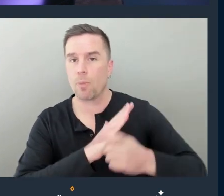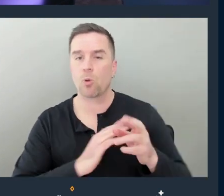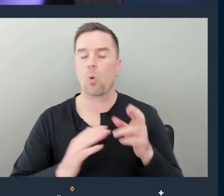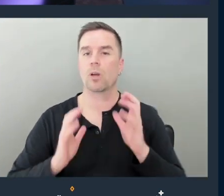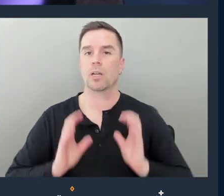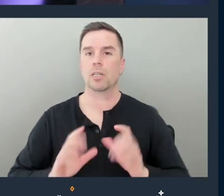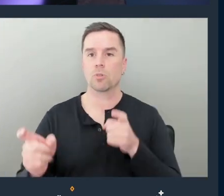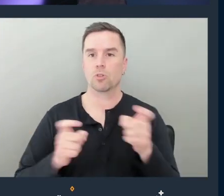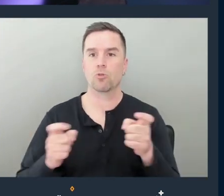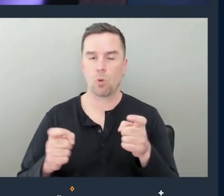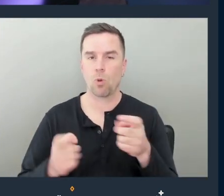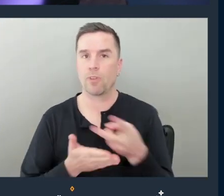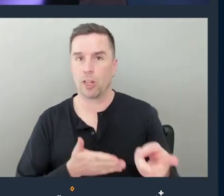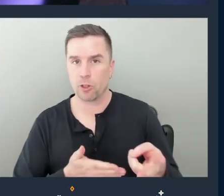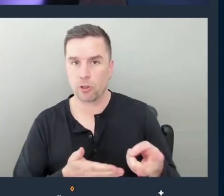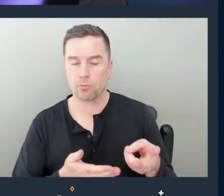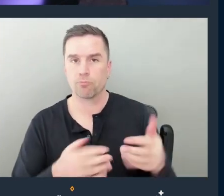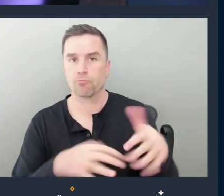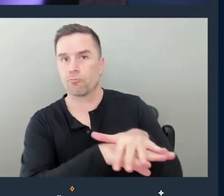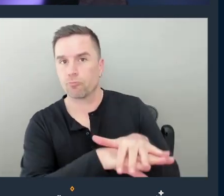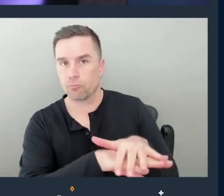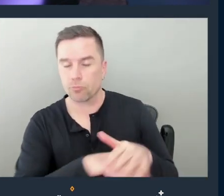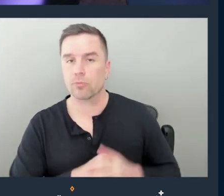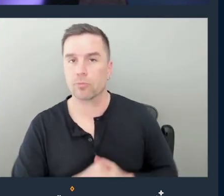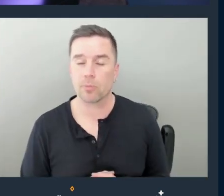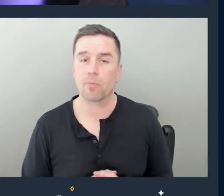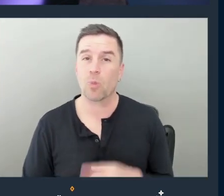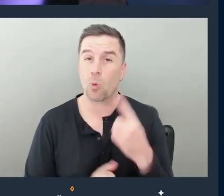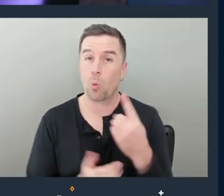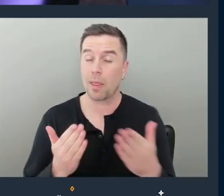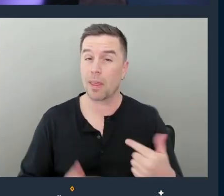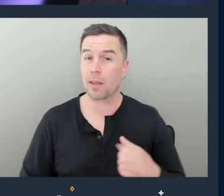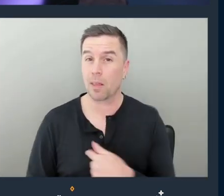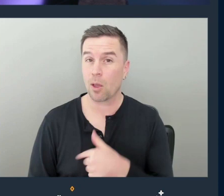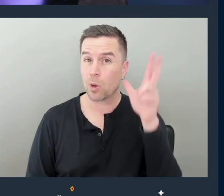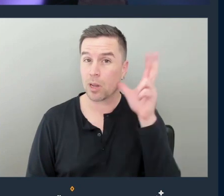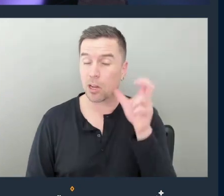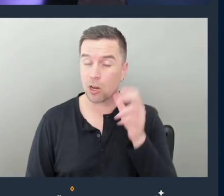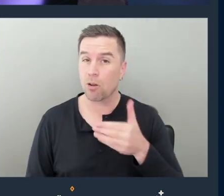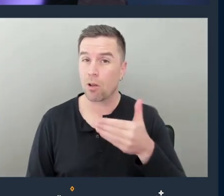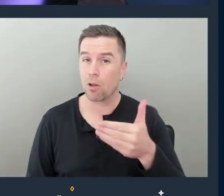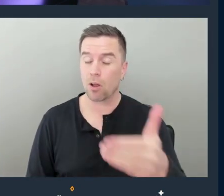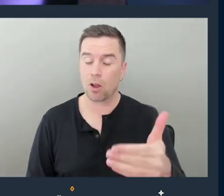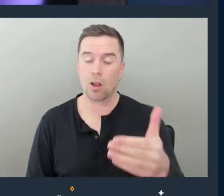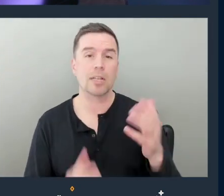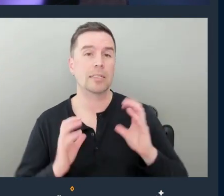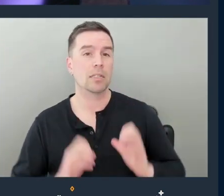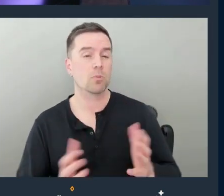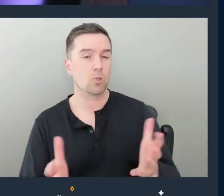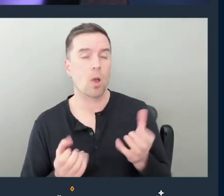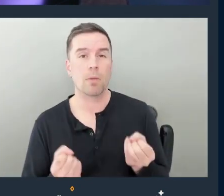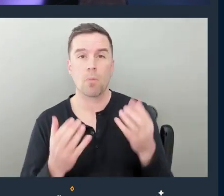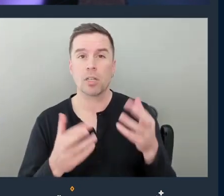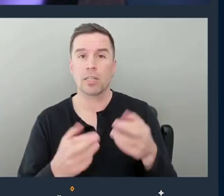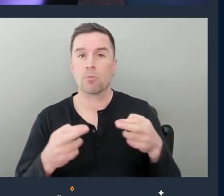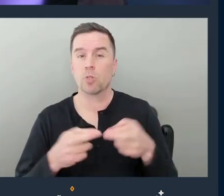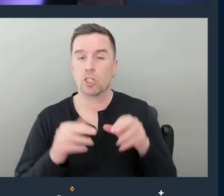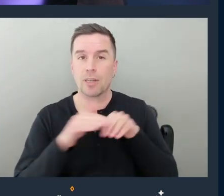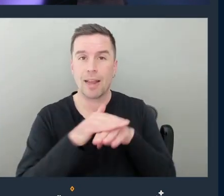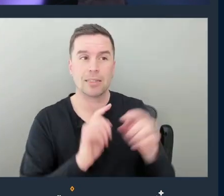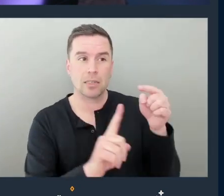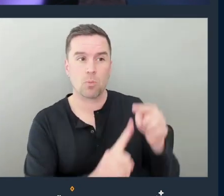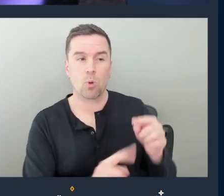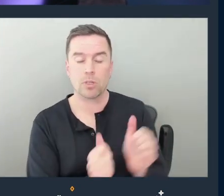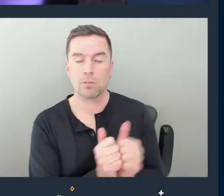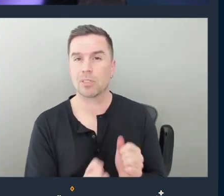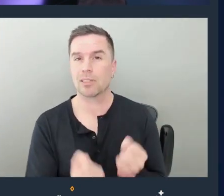failover. But one thing we hear consistently from customers is that they wanted the ability to run multi-region access points in different AWS accounts across